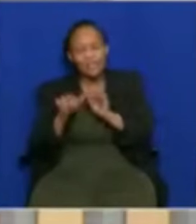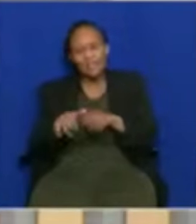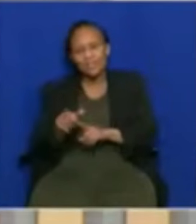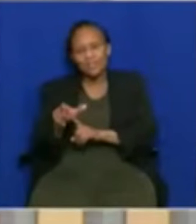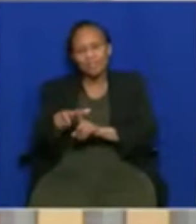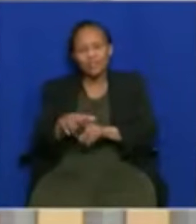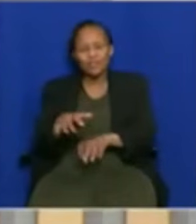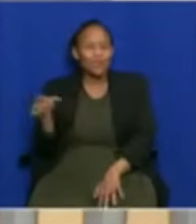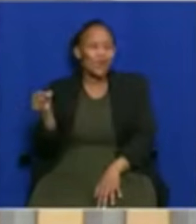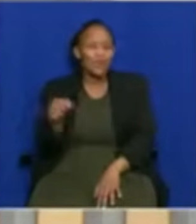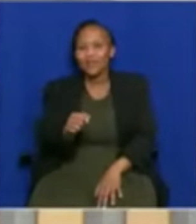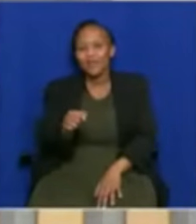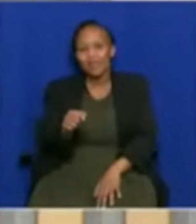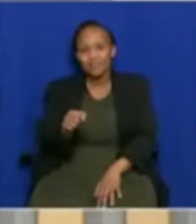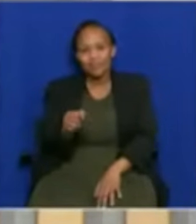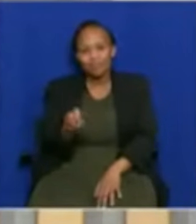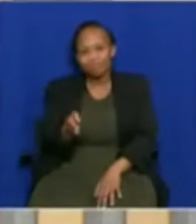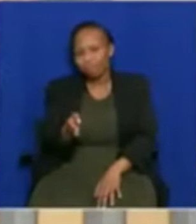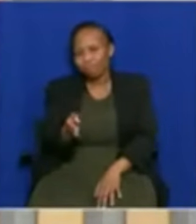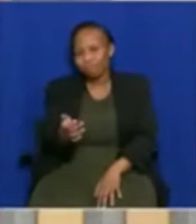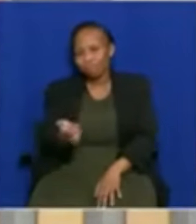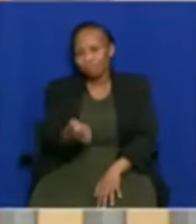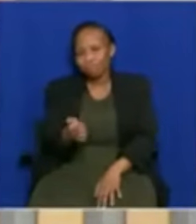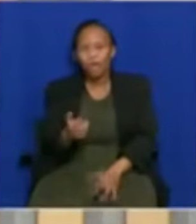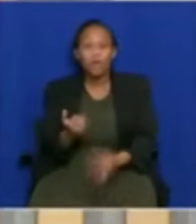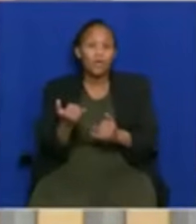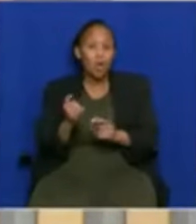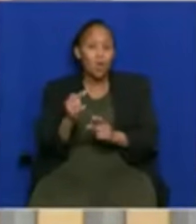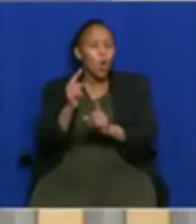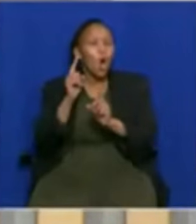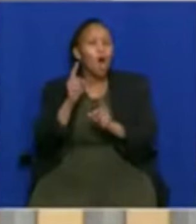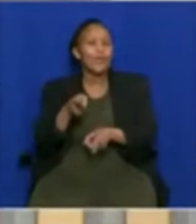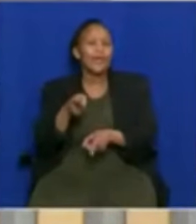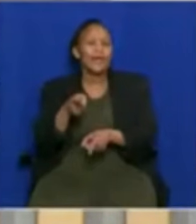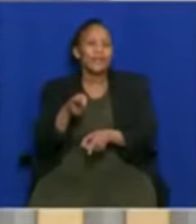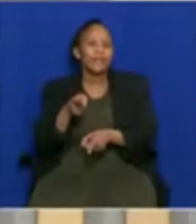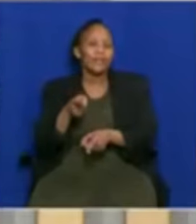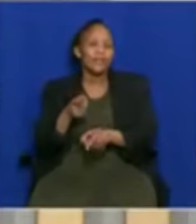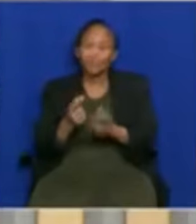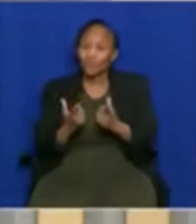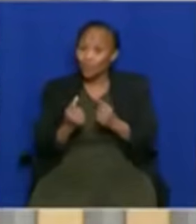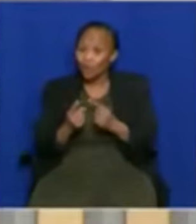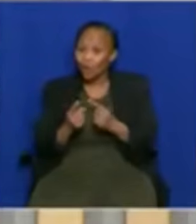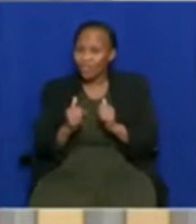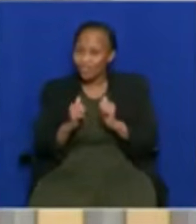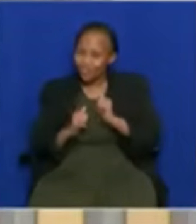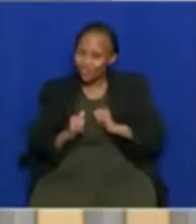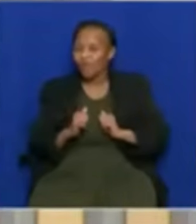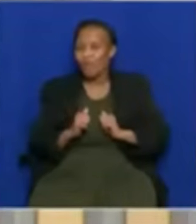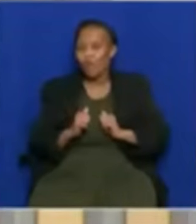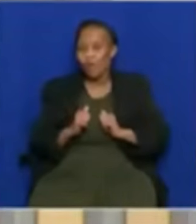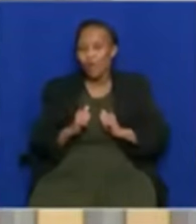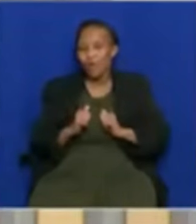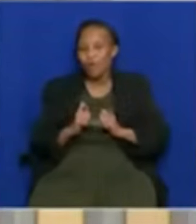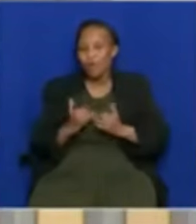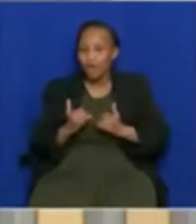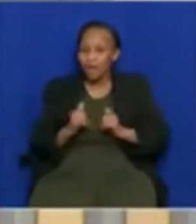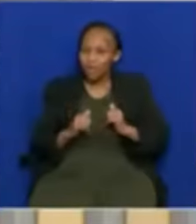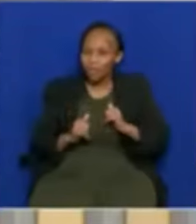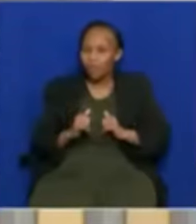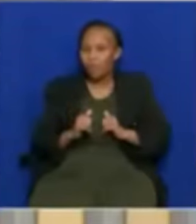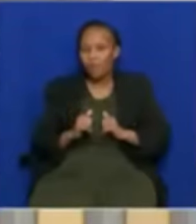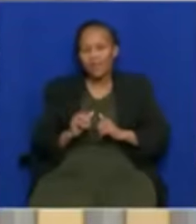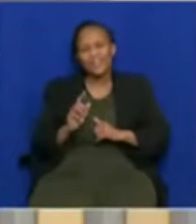are now obligated to us and to perform it at some or later stage, But there's